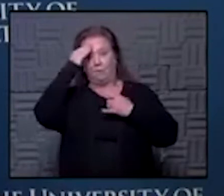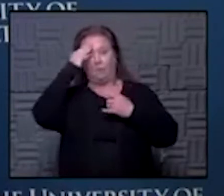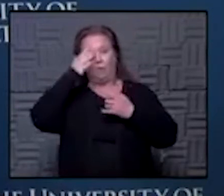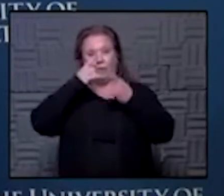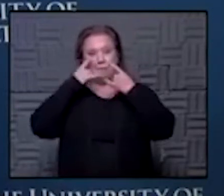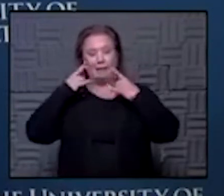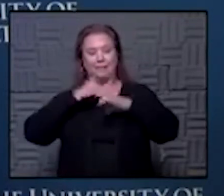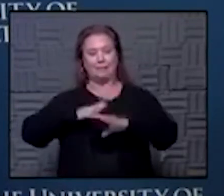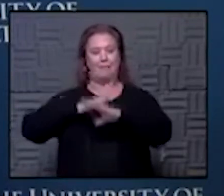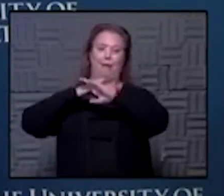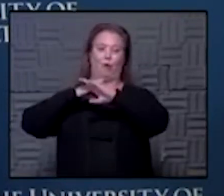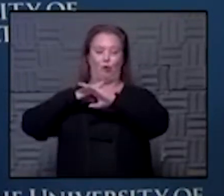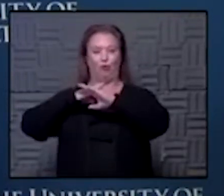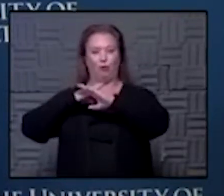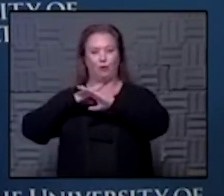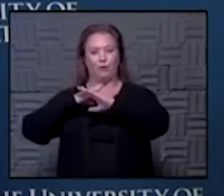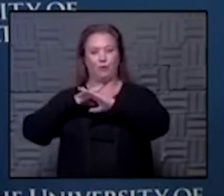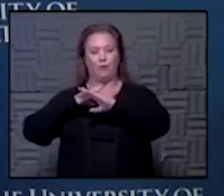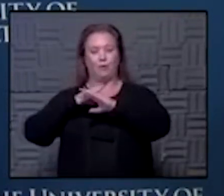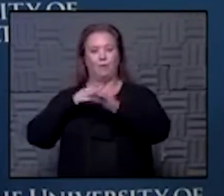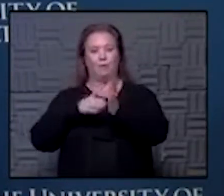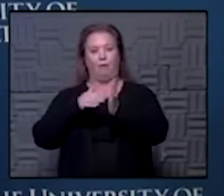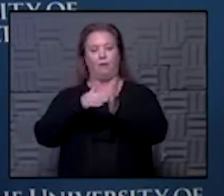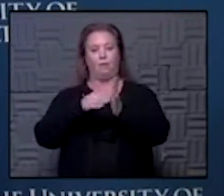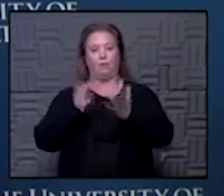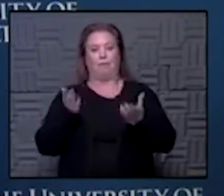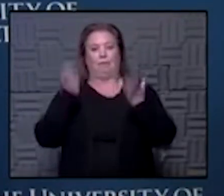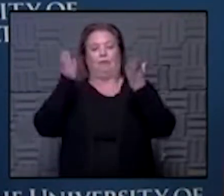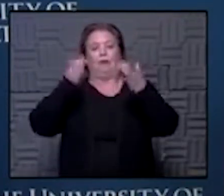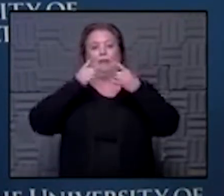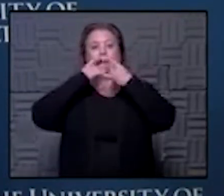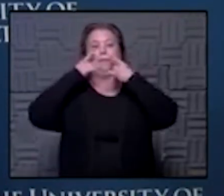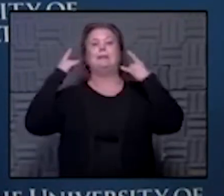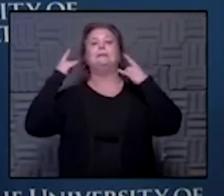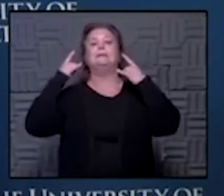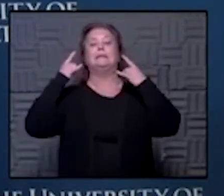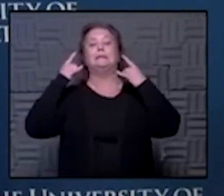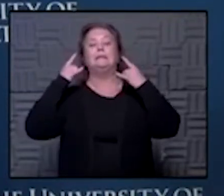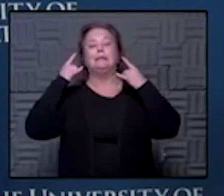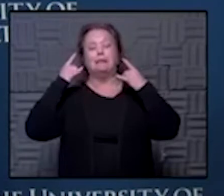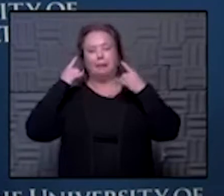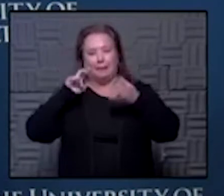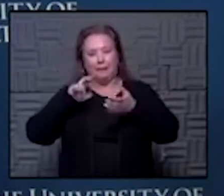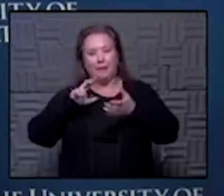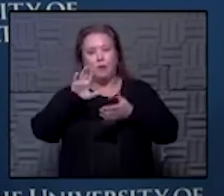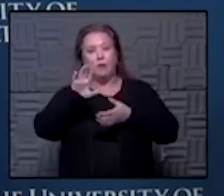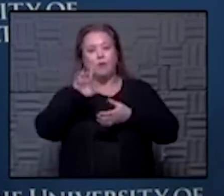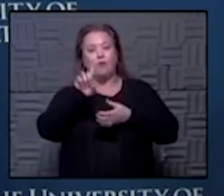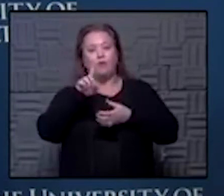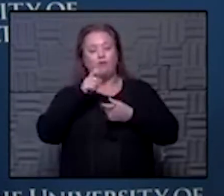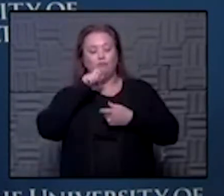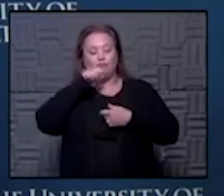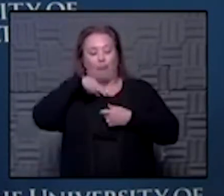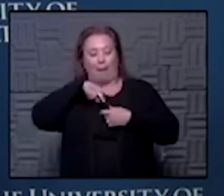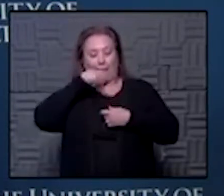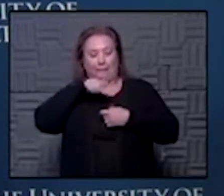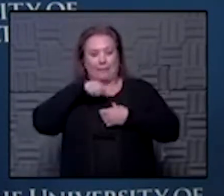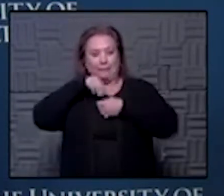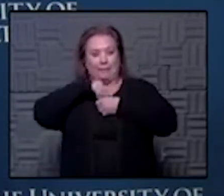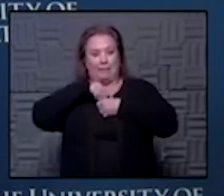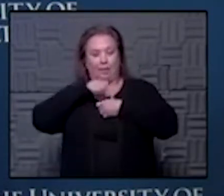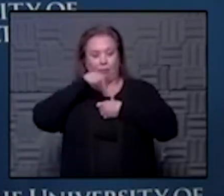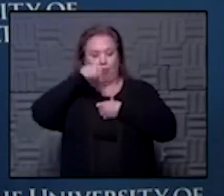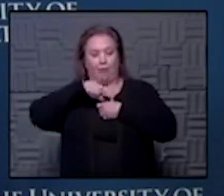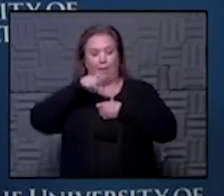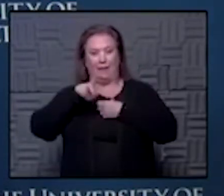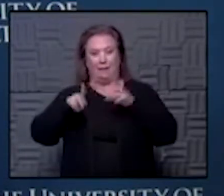a barrier. A lot of times we're suggesting that the mask is really keeping your own droplets to yourself. And if you are in an area where